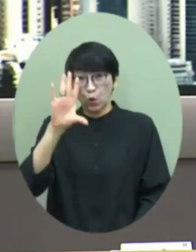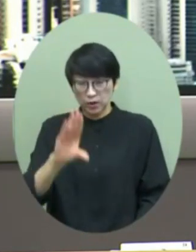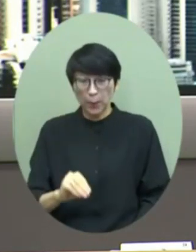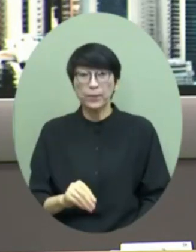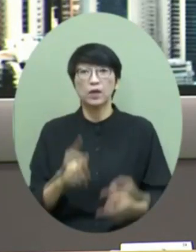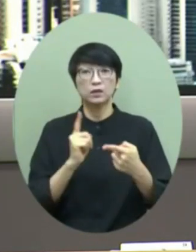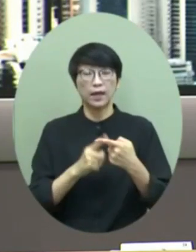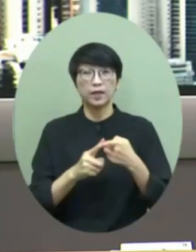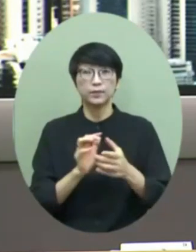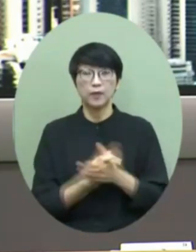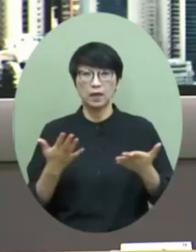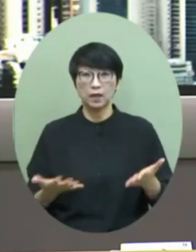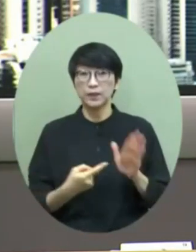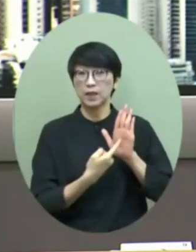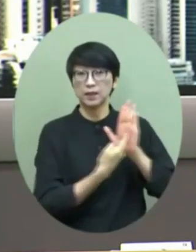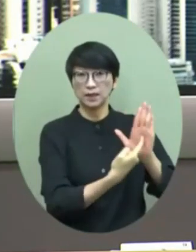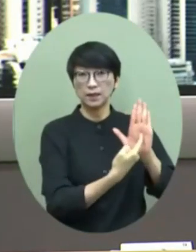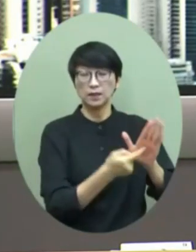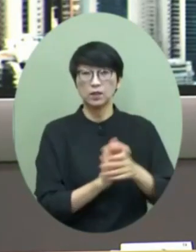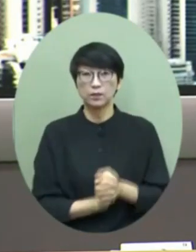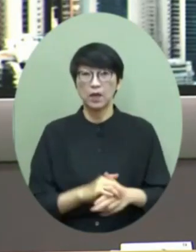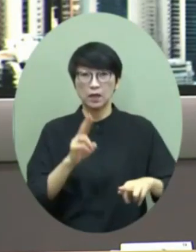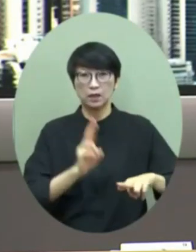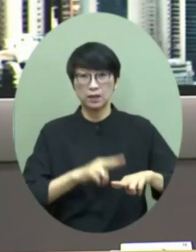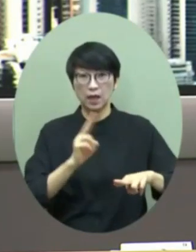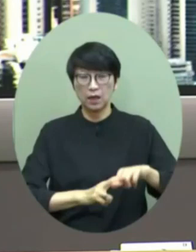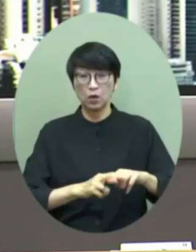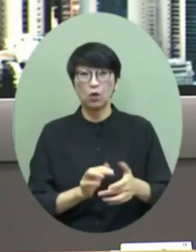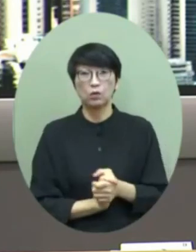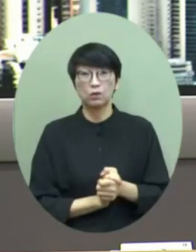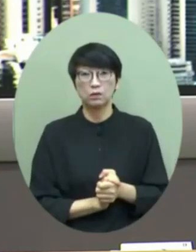in Hong Kong, well, there are two things that really struck me. First of all,